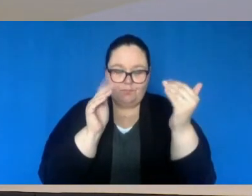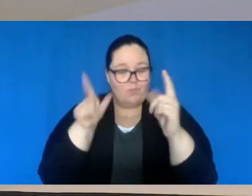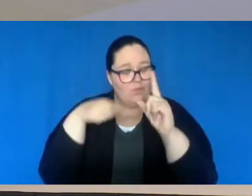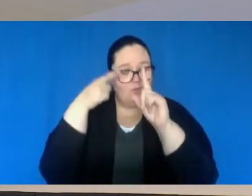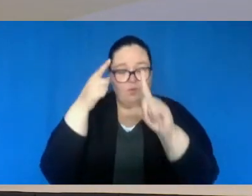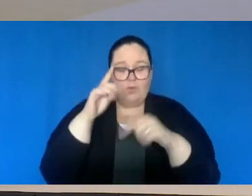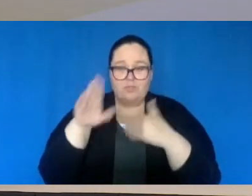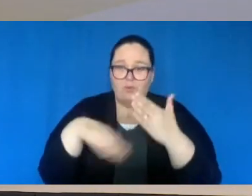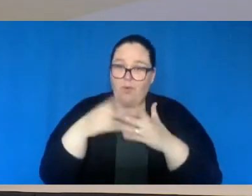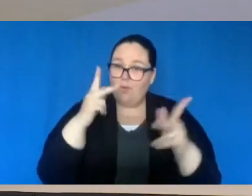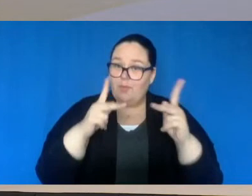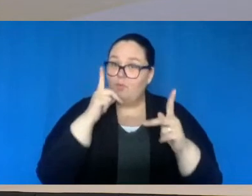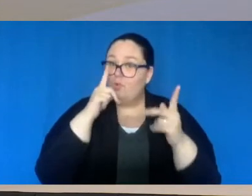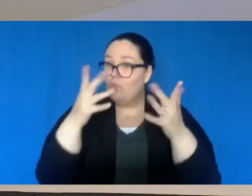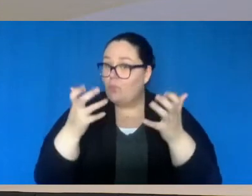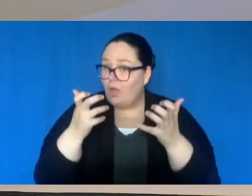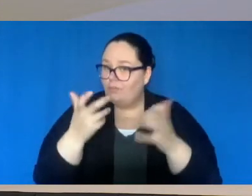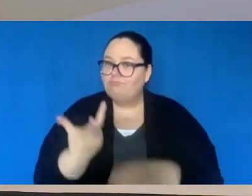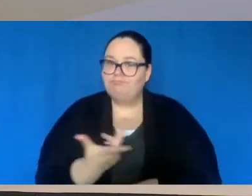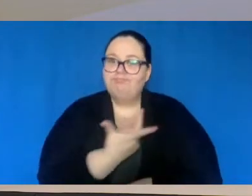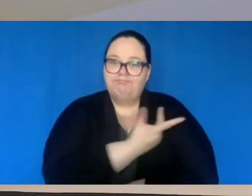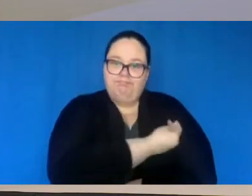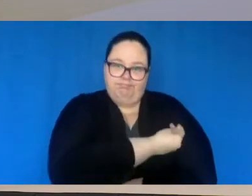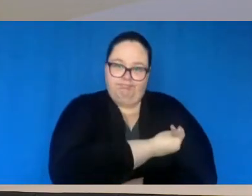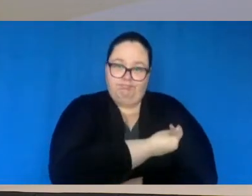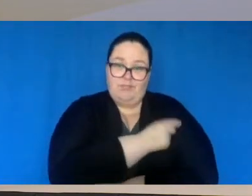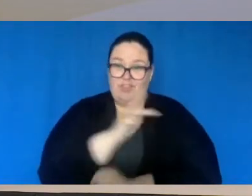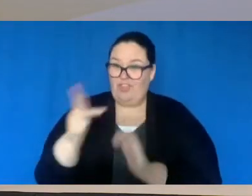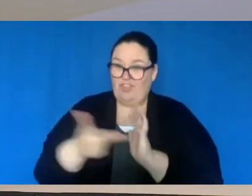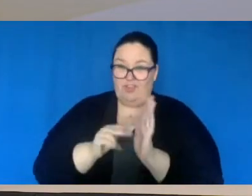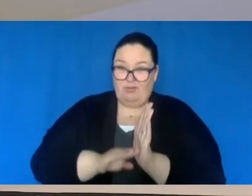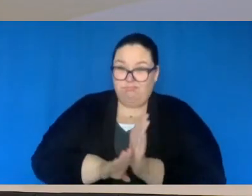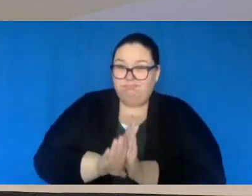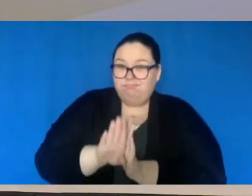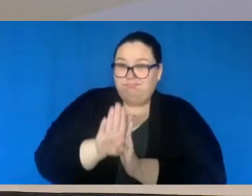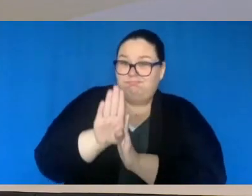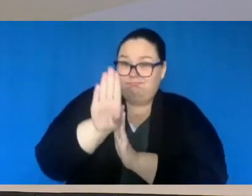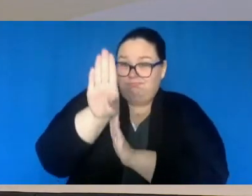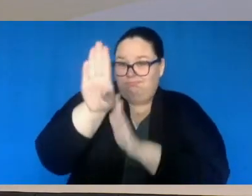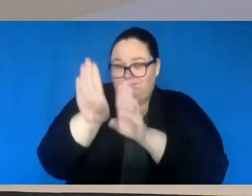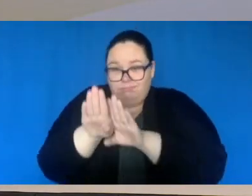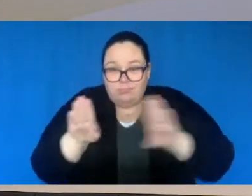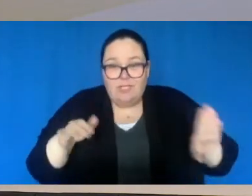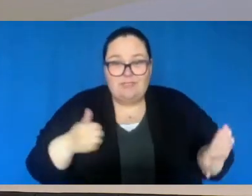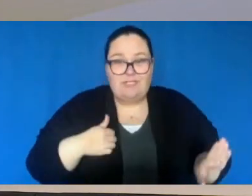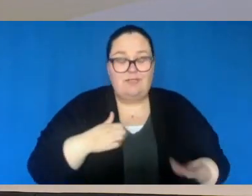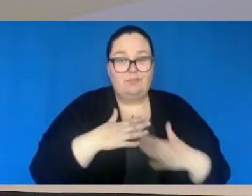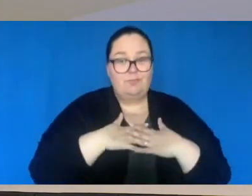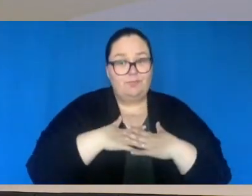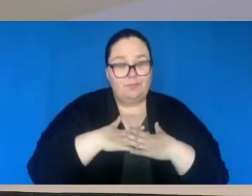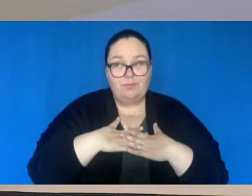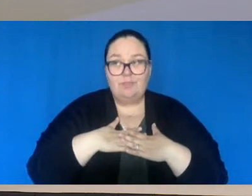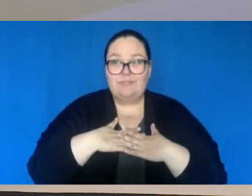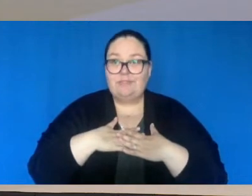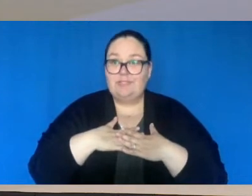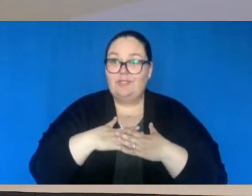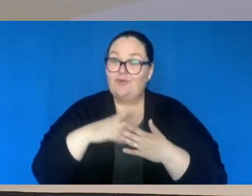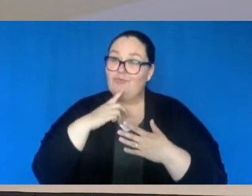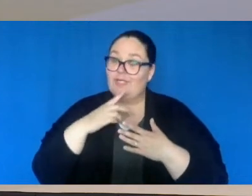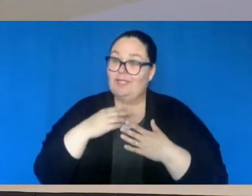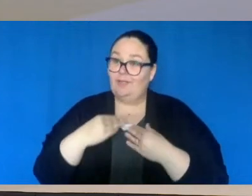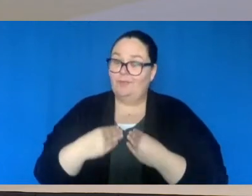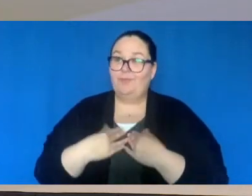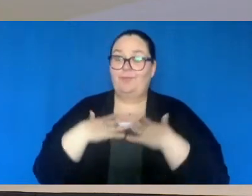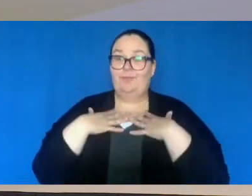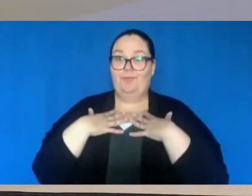immunized as this crushing third wave of COVID-19 is spreading across the country. I am so encouraged by the response of PEI